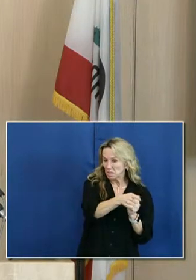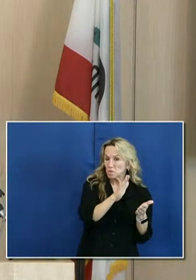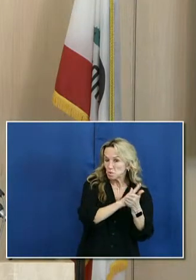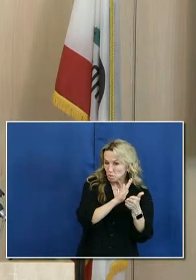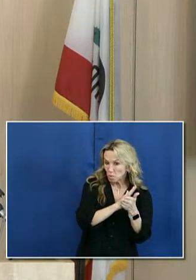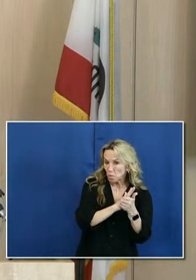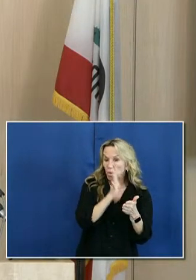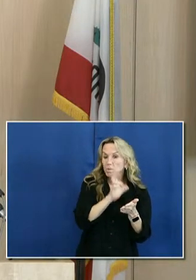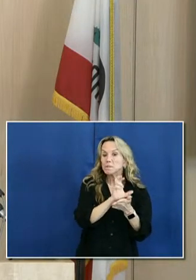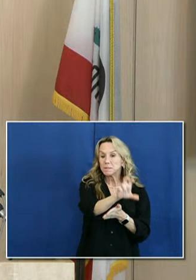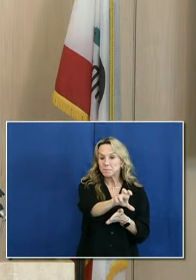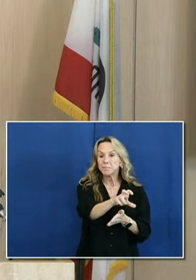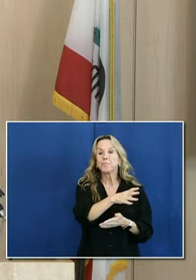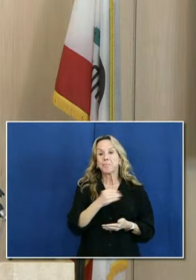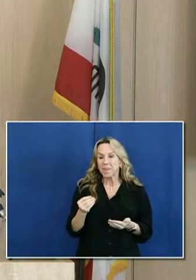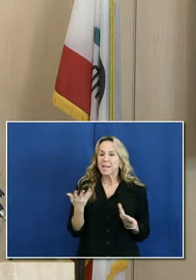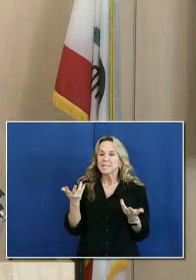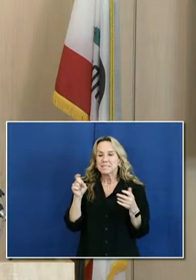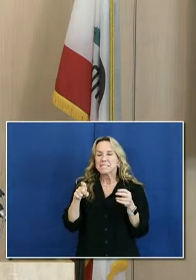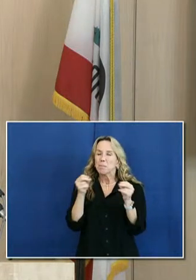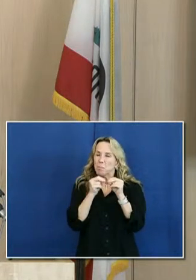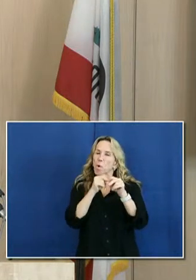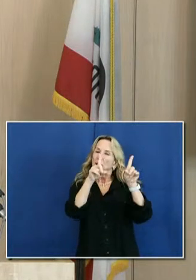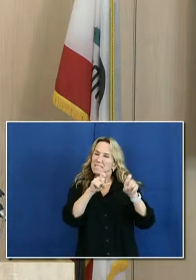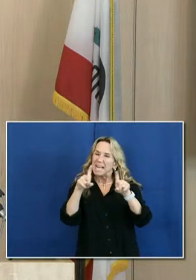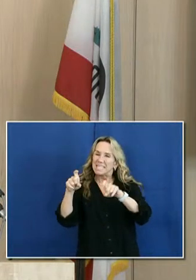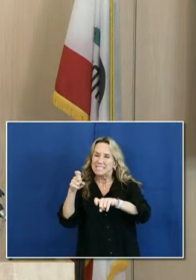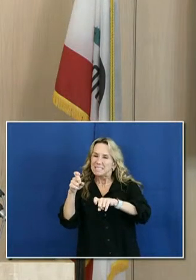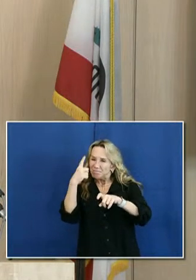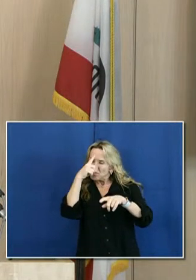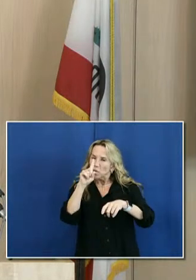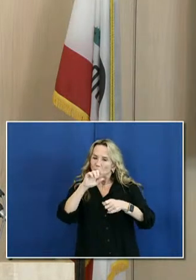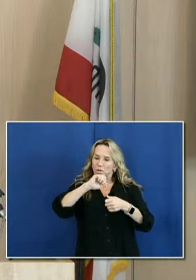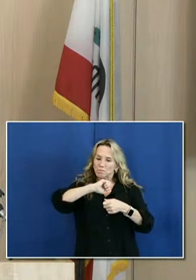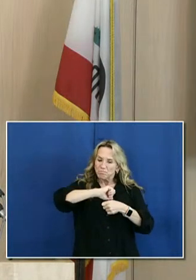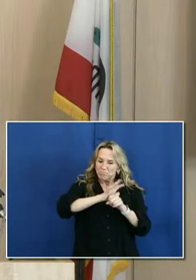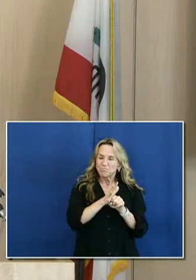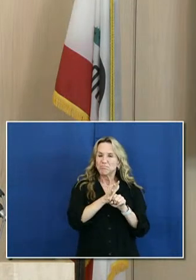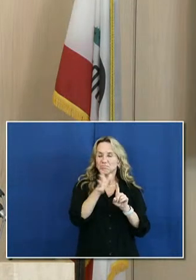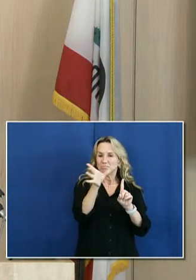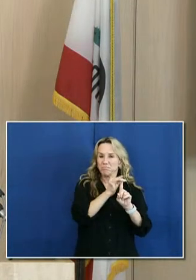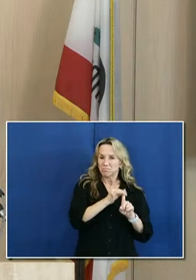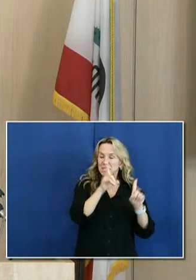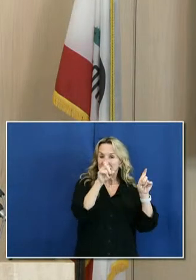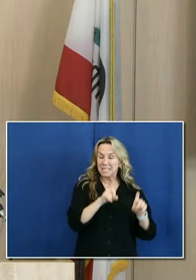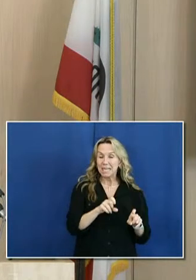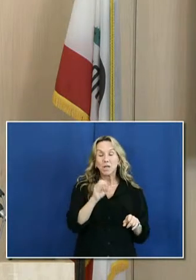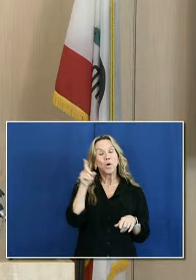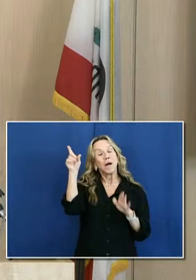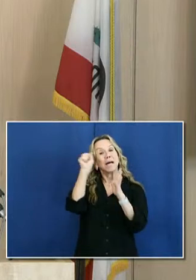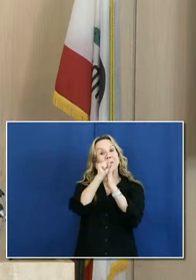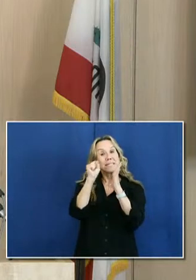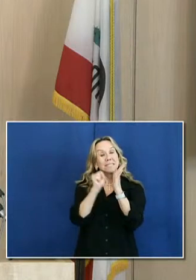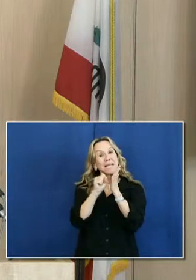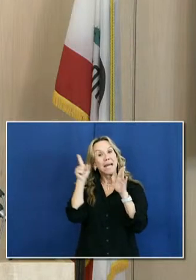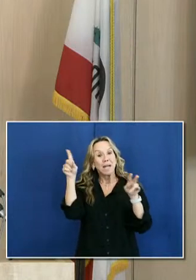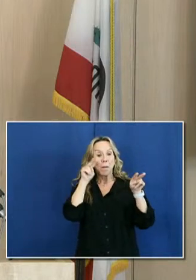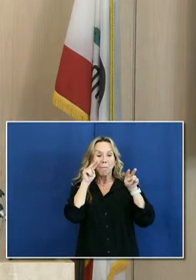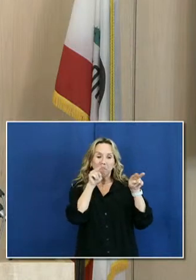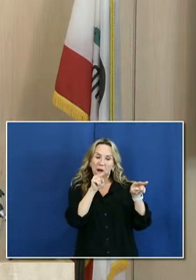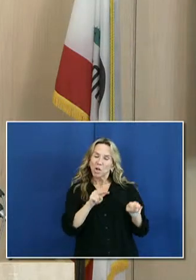board also voted unanimously to request from the state that the criteria it uses to monitor cases not